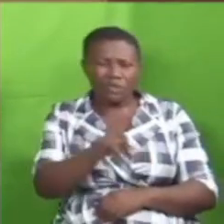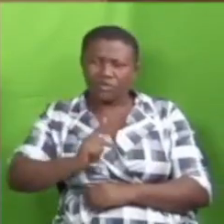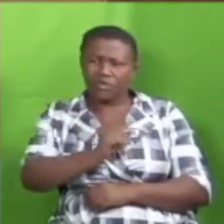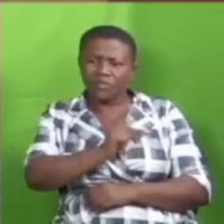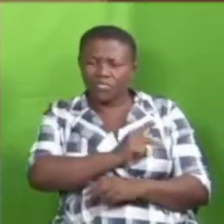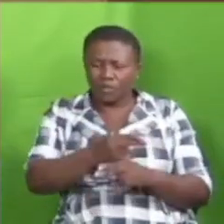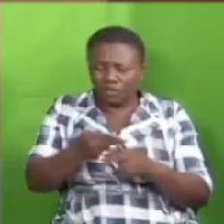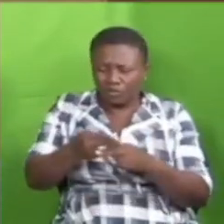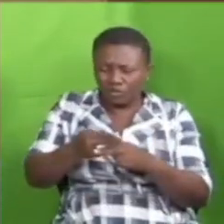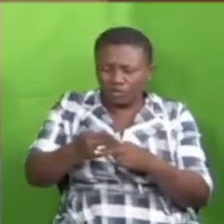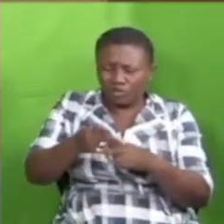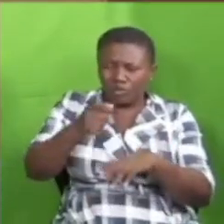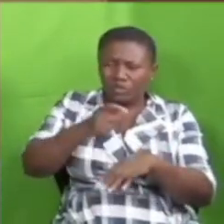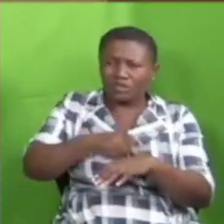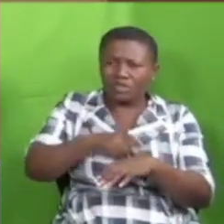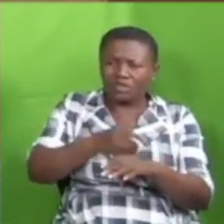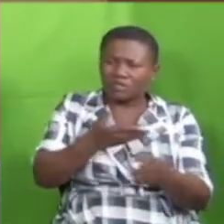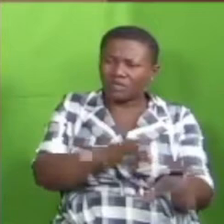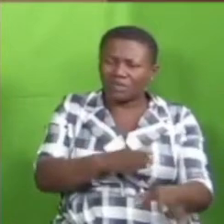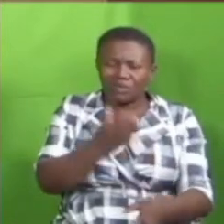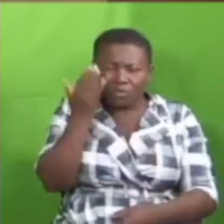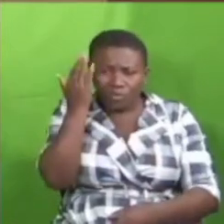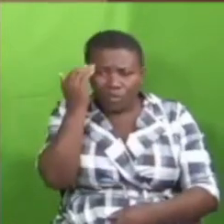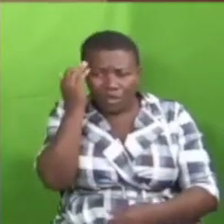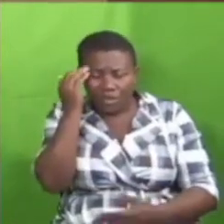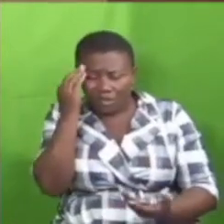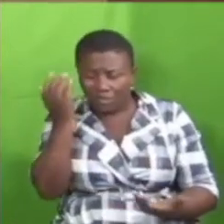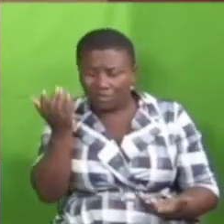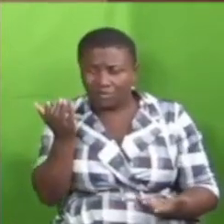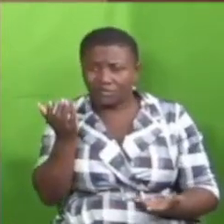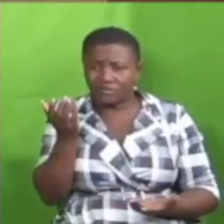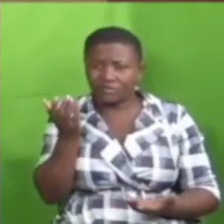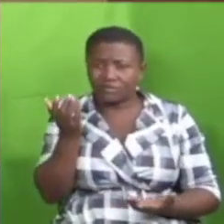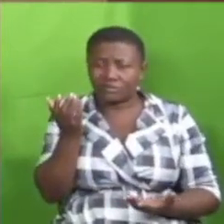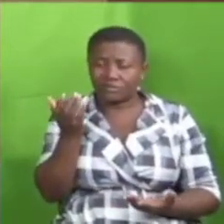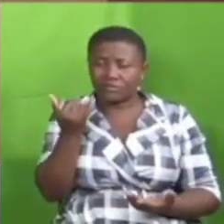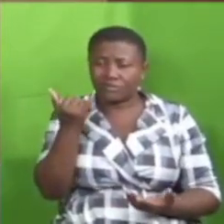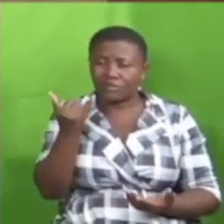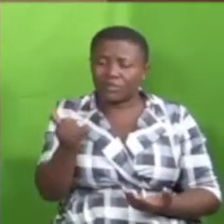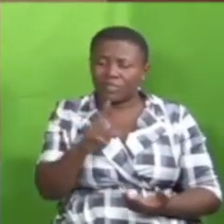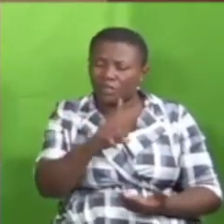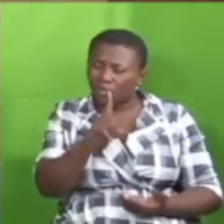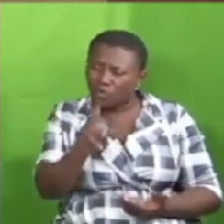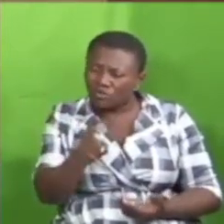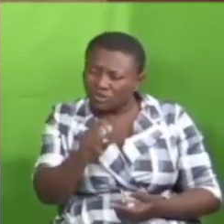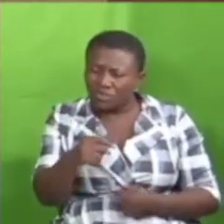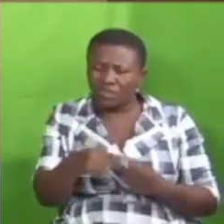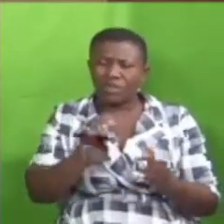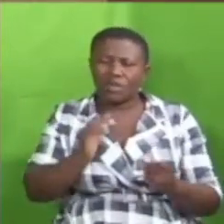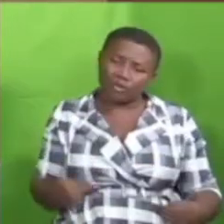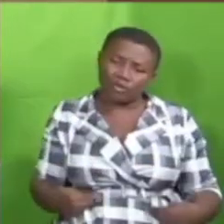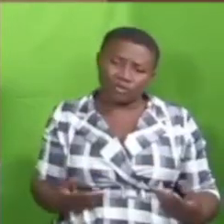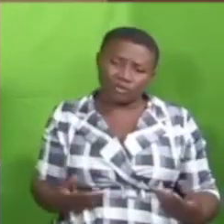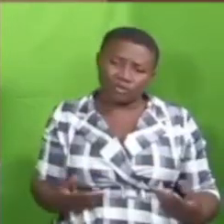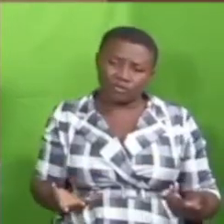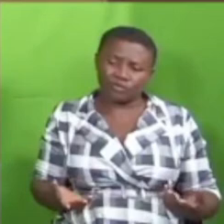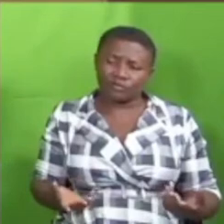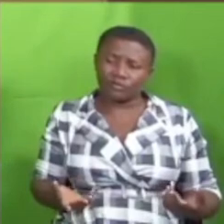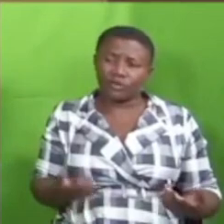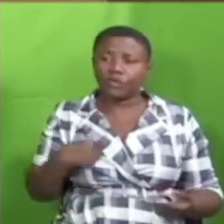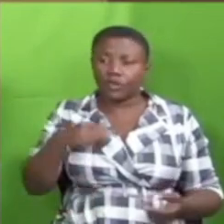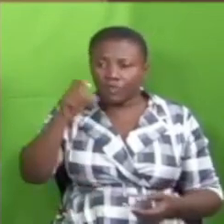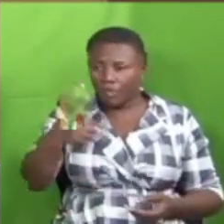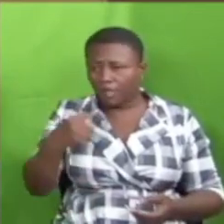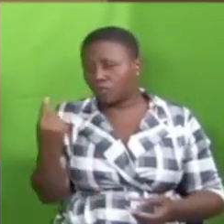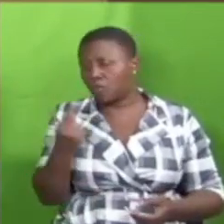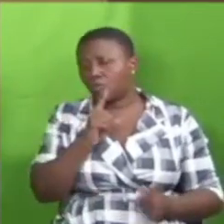if God is not on your side, you die? The questions about our health is something that Mr. Speaker has